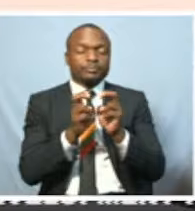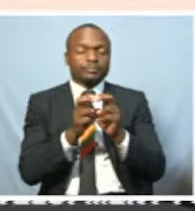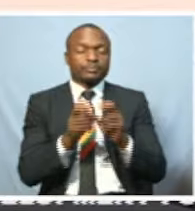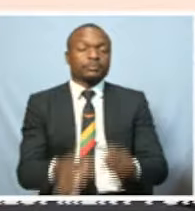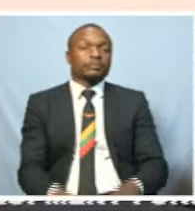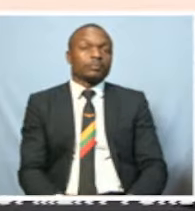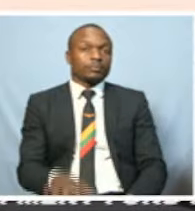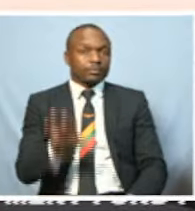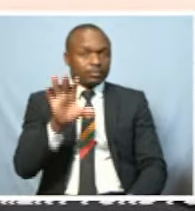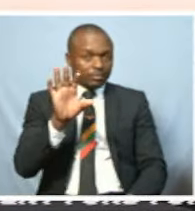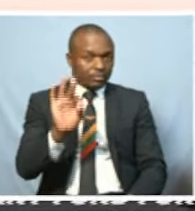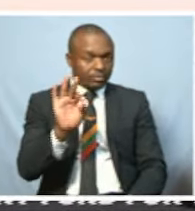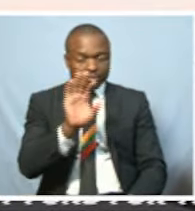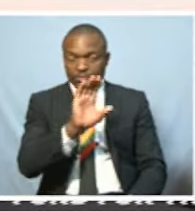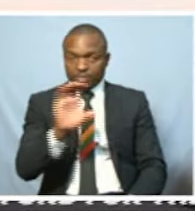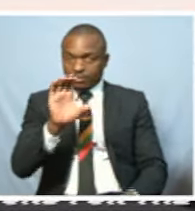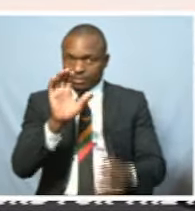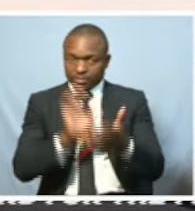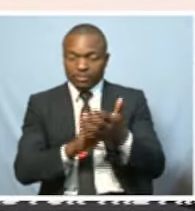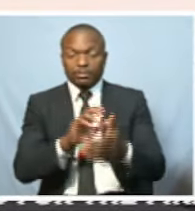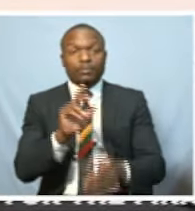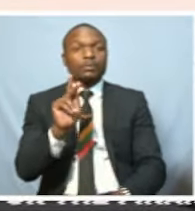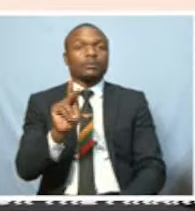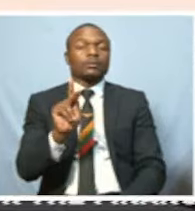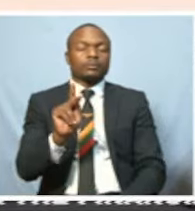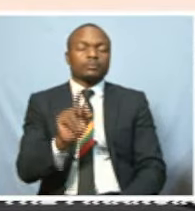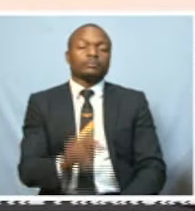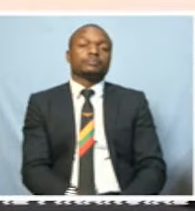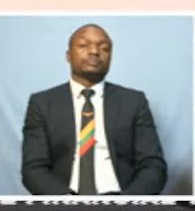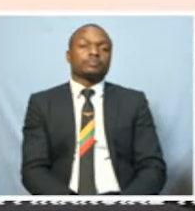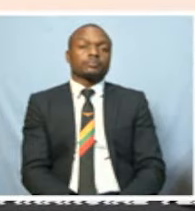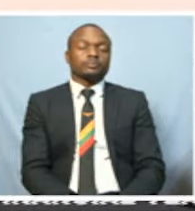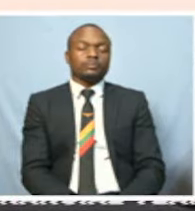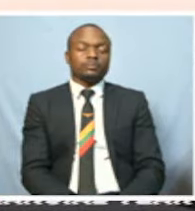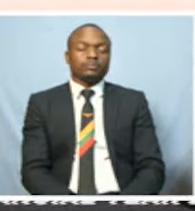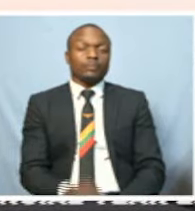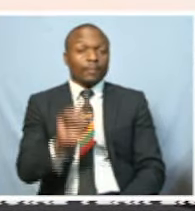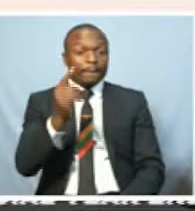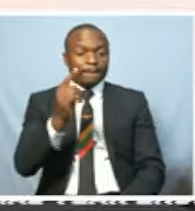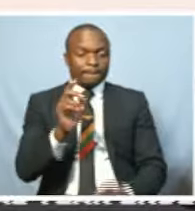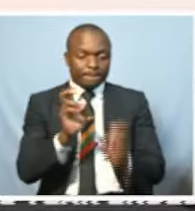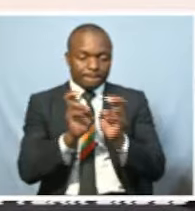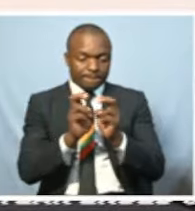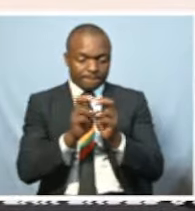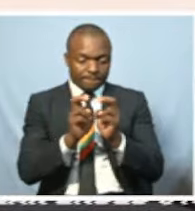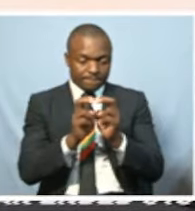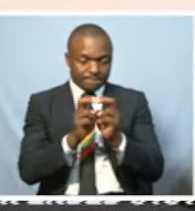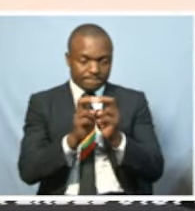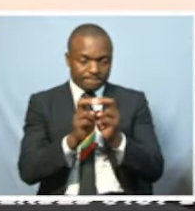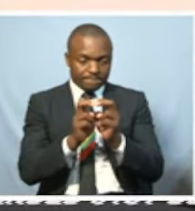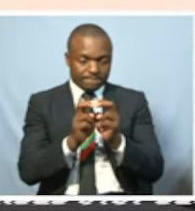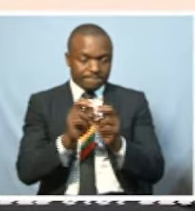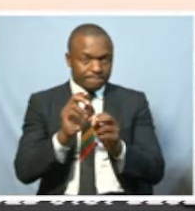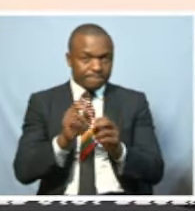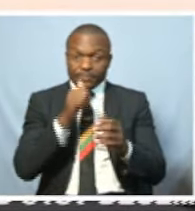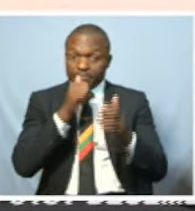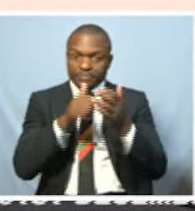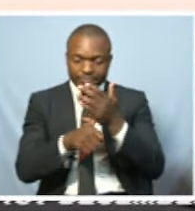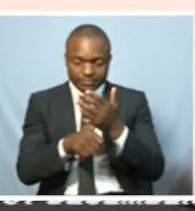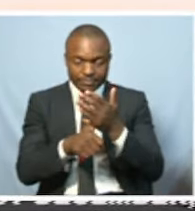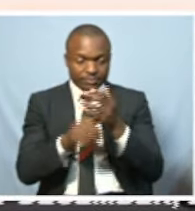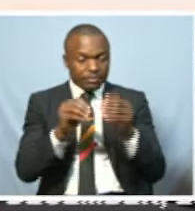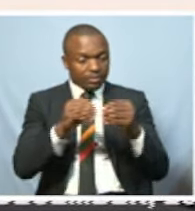for 900,000 kwacha. So there's the first contract and the letters of